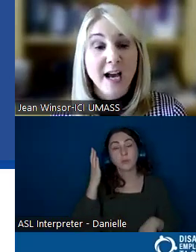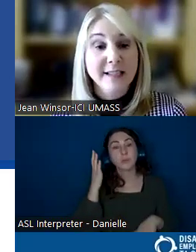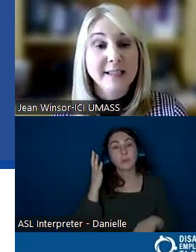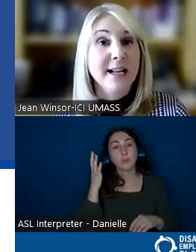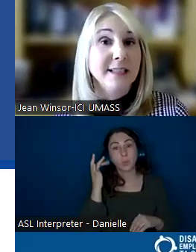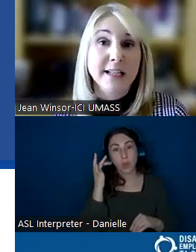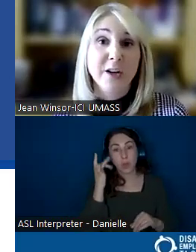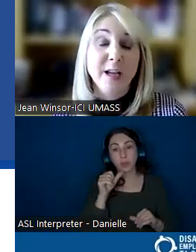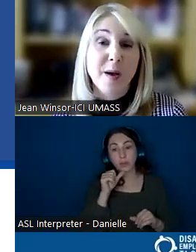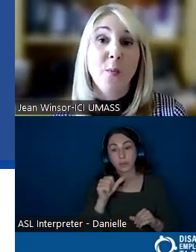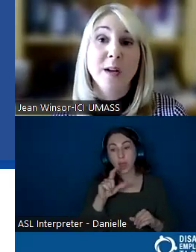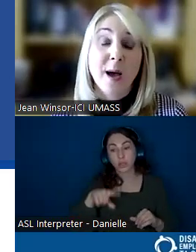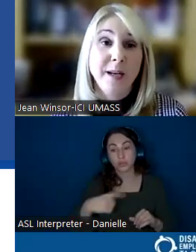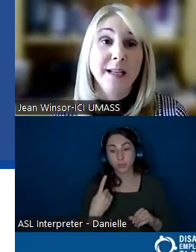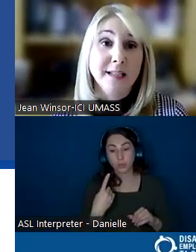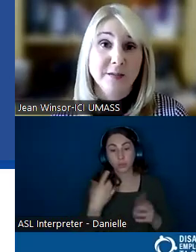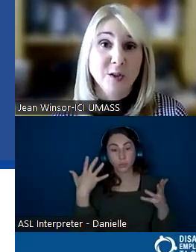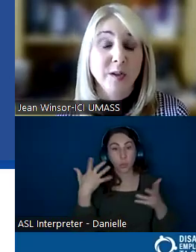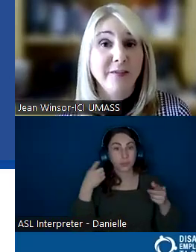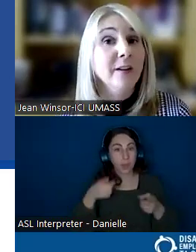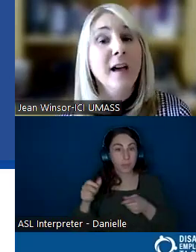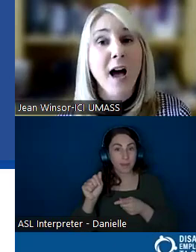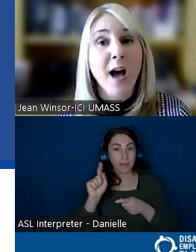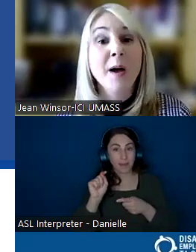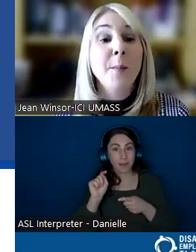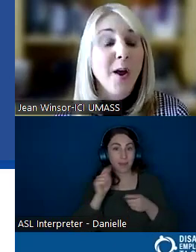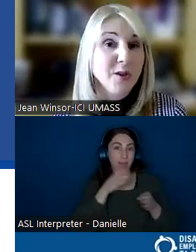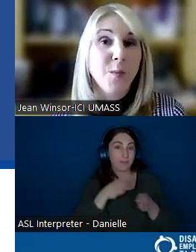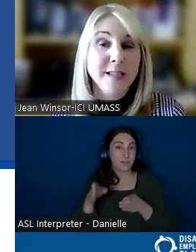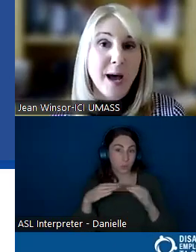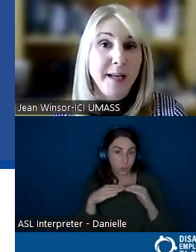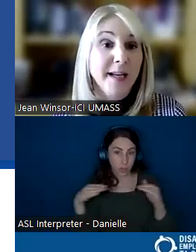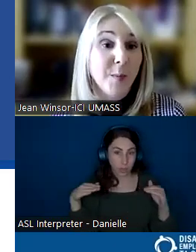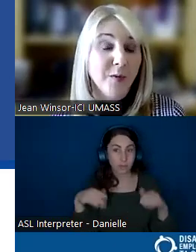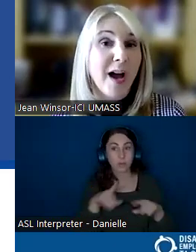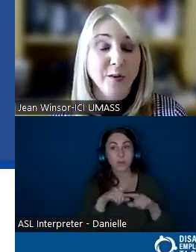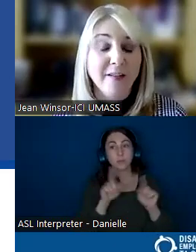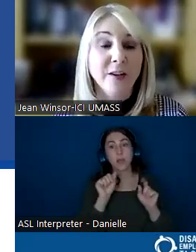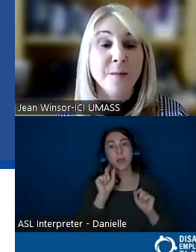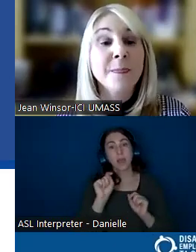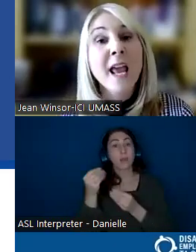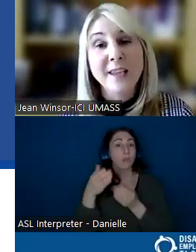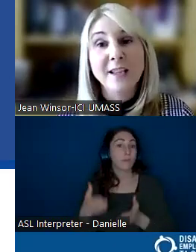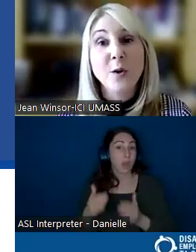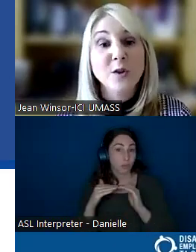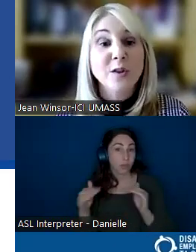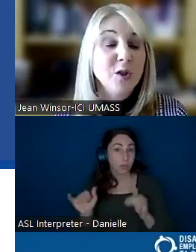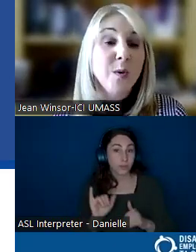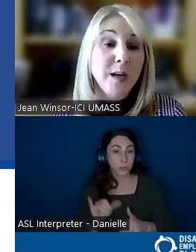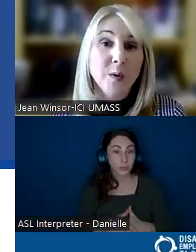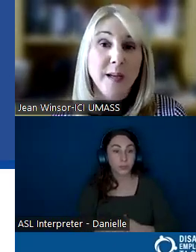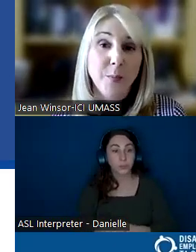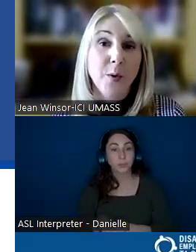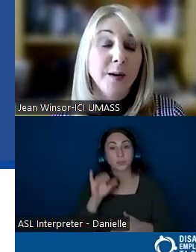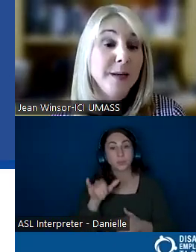not just necessarily about what's happening at the individual level, but also what's happening at our provider level. And that those are